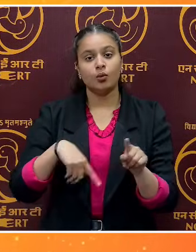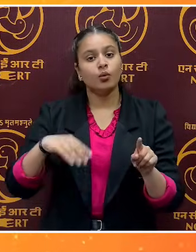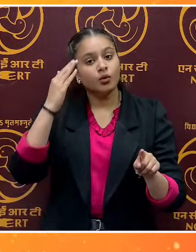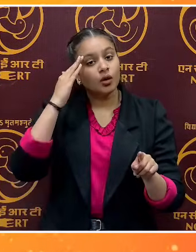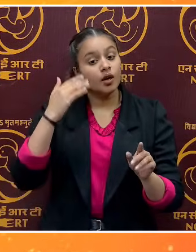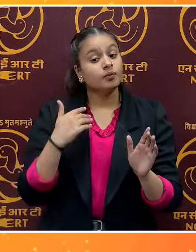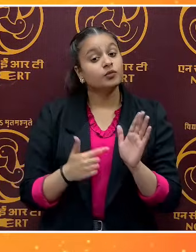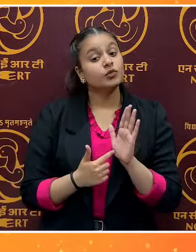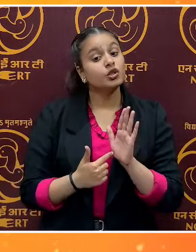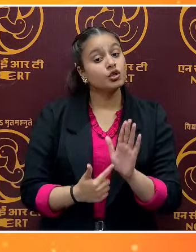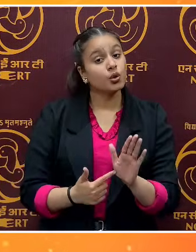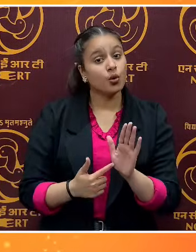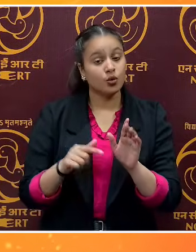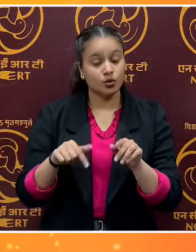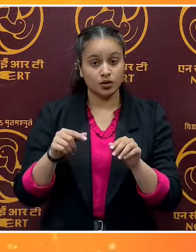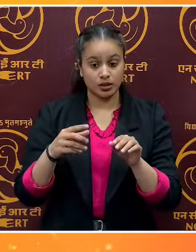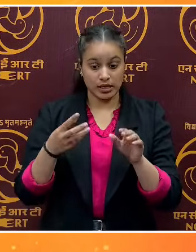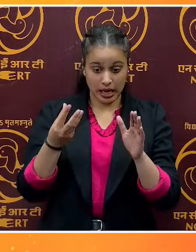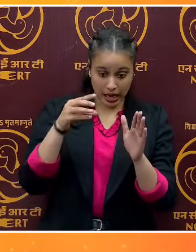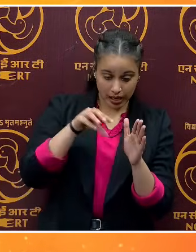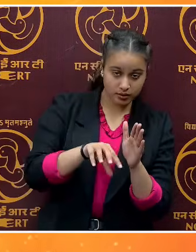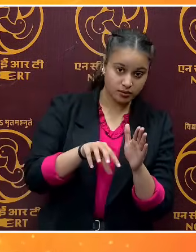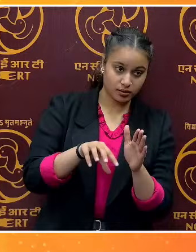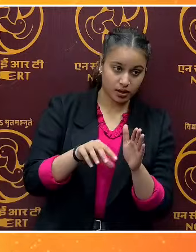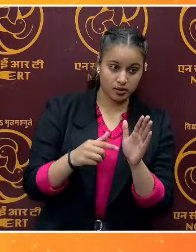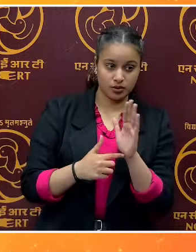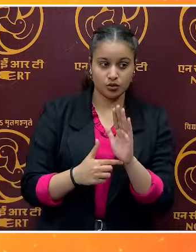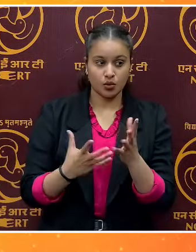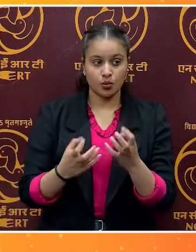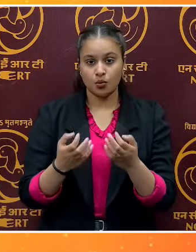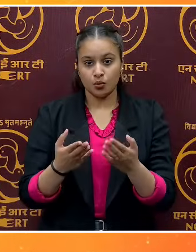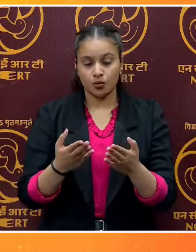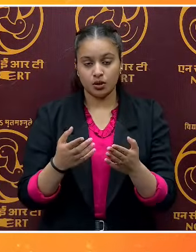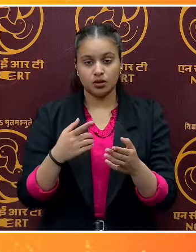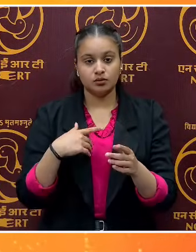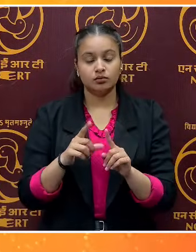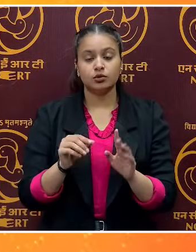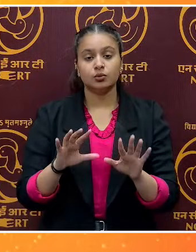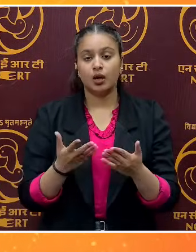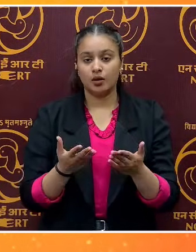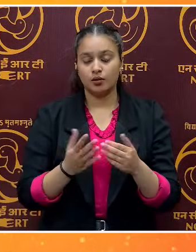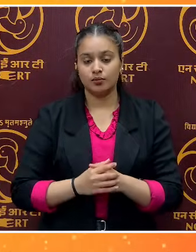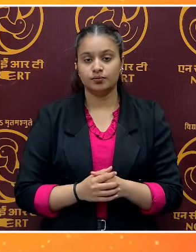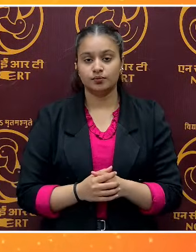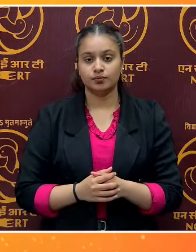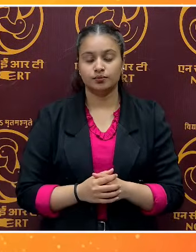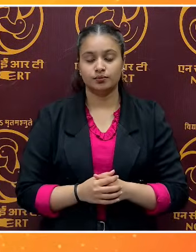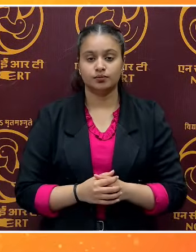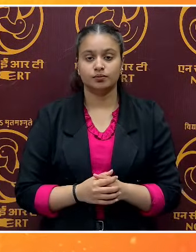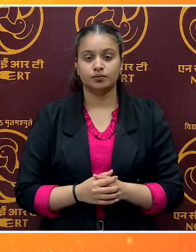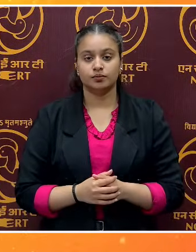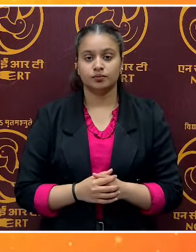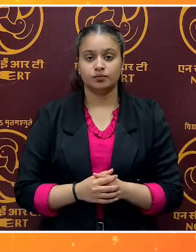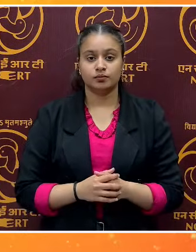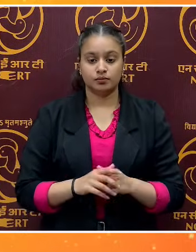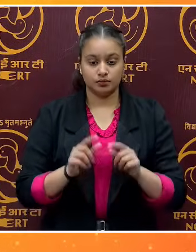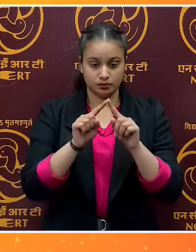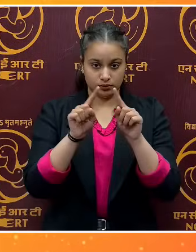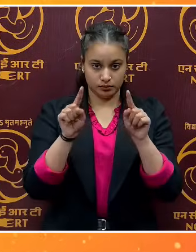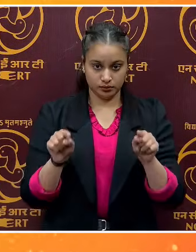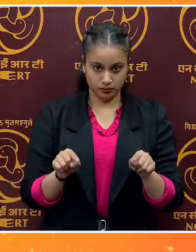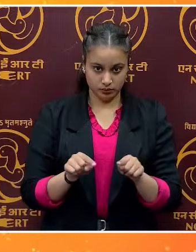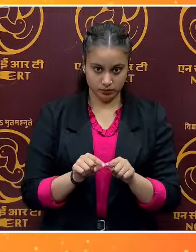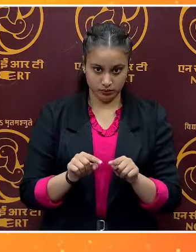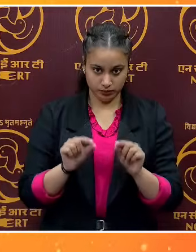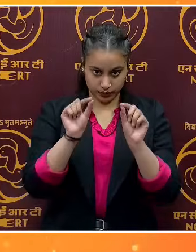to show this bulges inside the square. How will we do that? See, let's do it. Here we have a square with